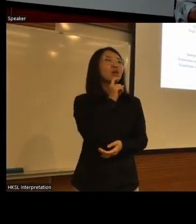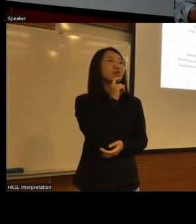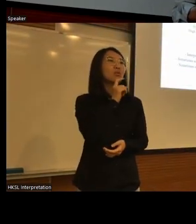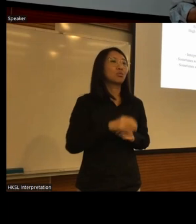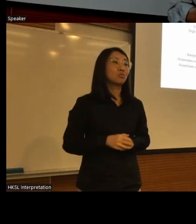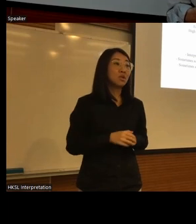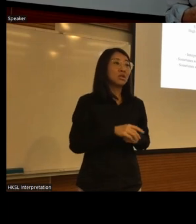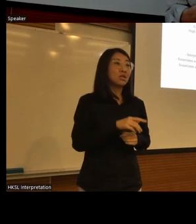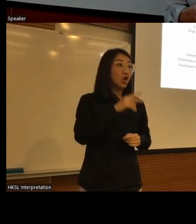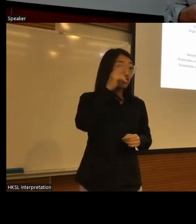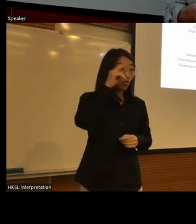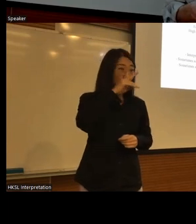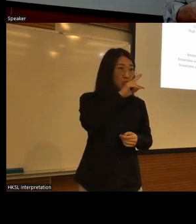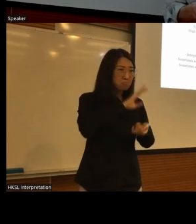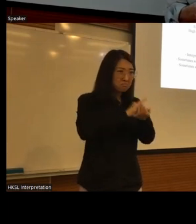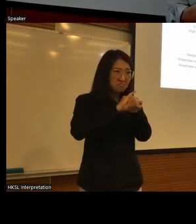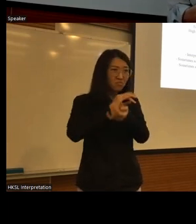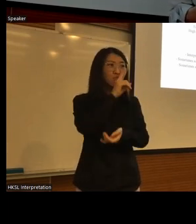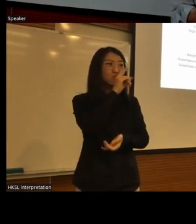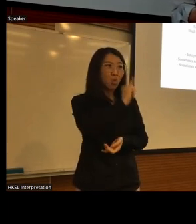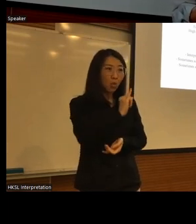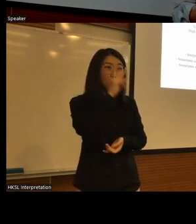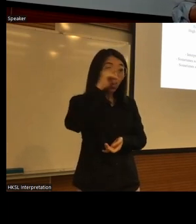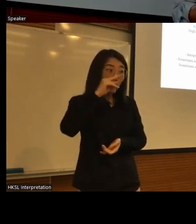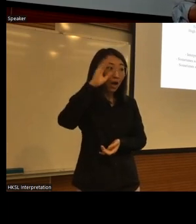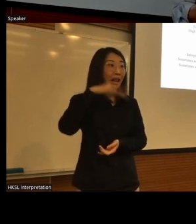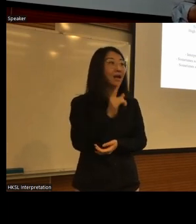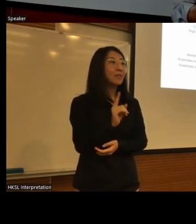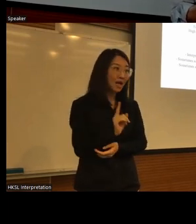When I say frequent, that means there could be